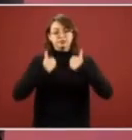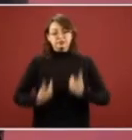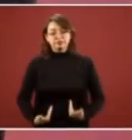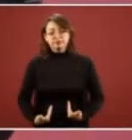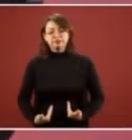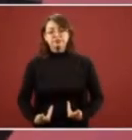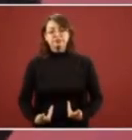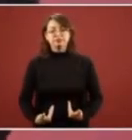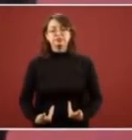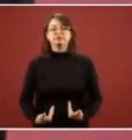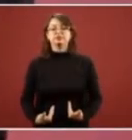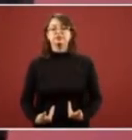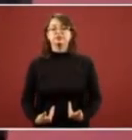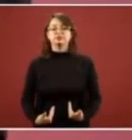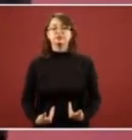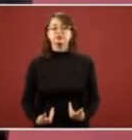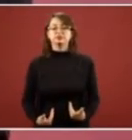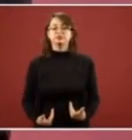Claro que